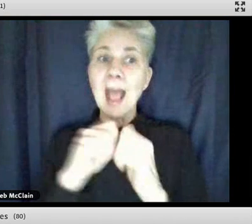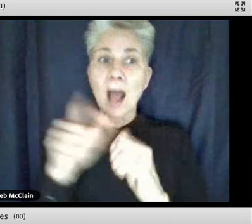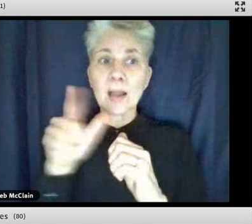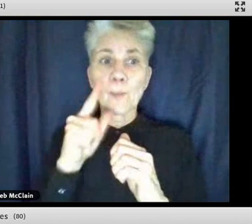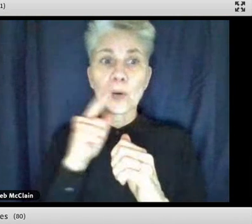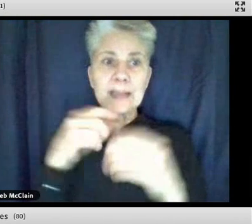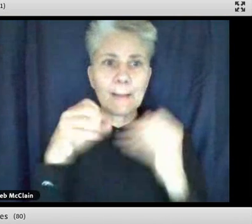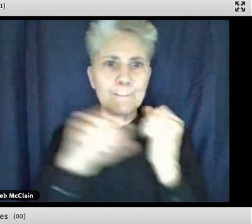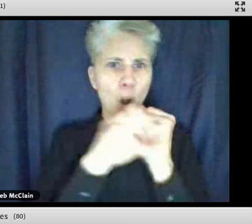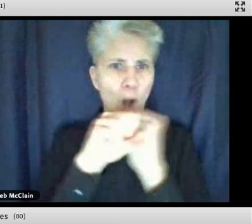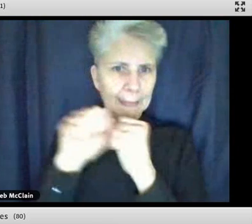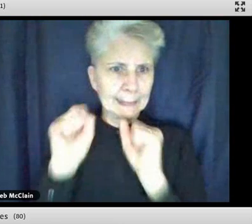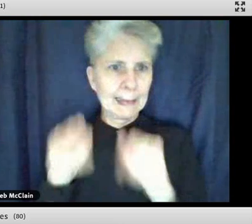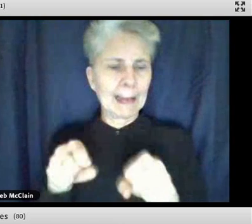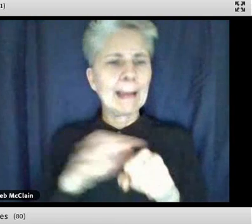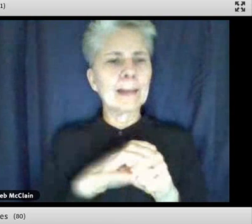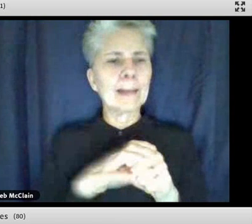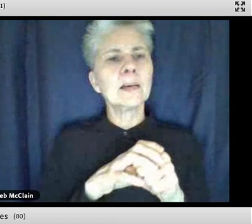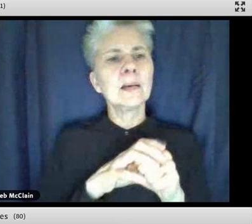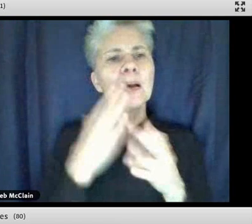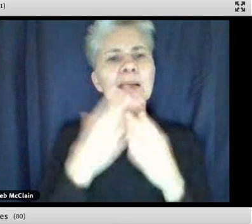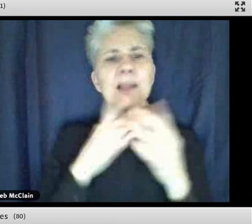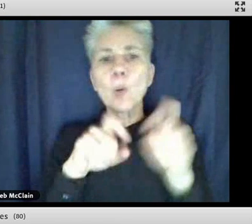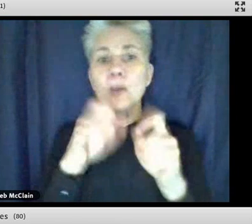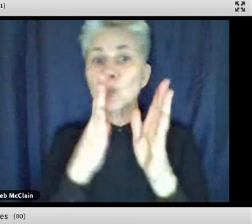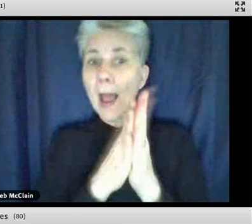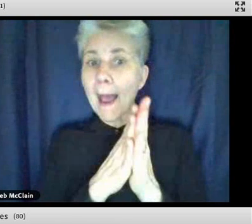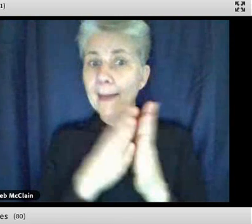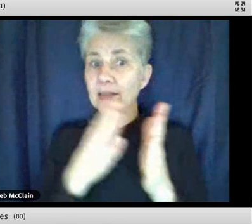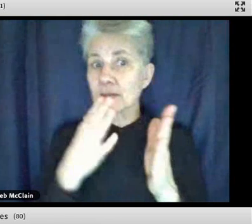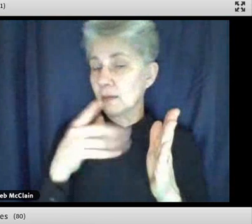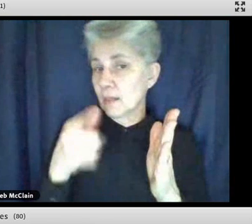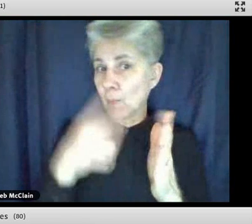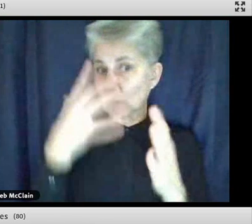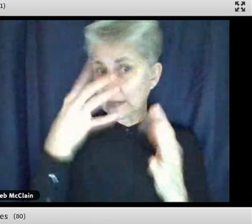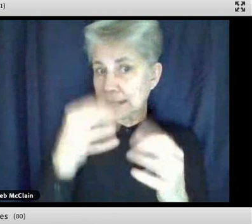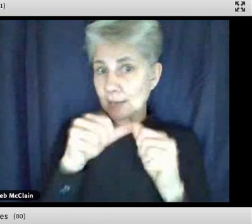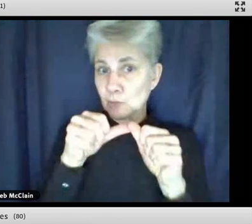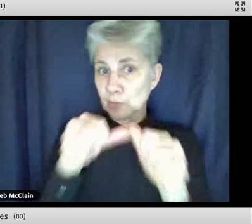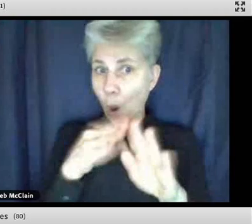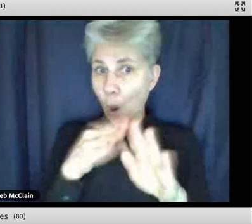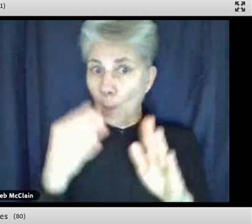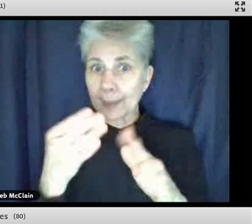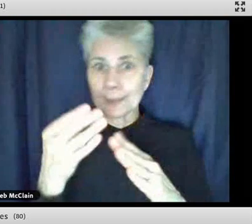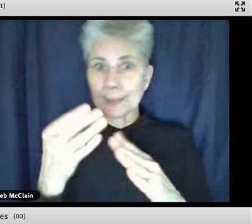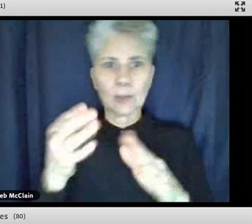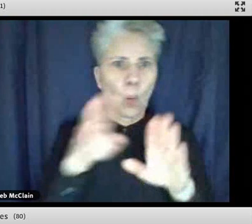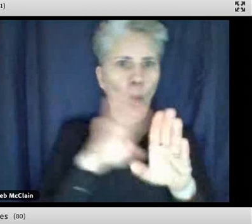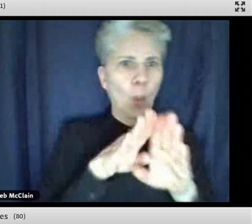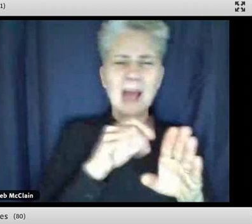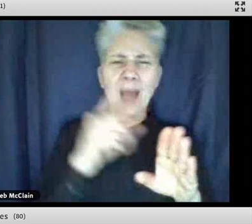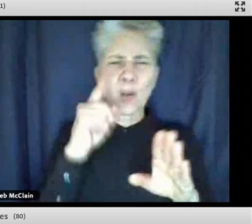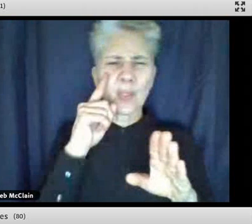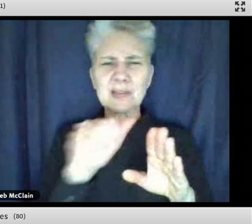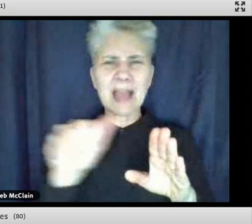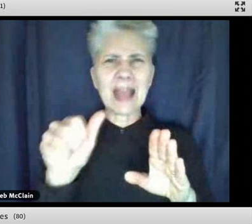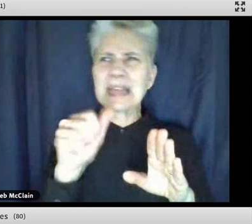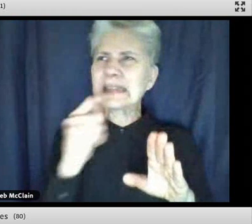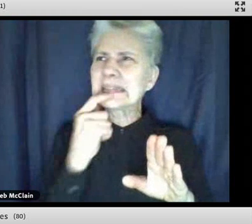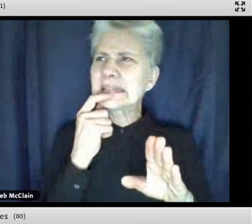market, some questions to ask, whether libraries decide to stay open or close. I don't believe there's any